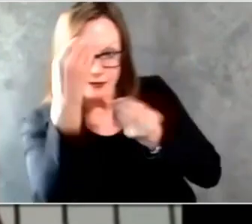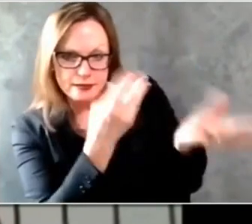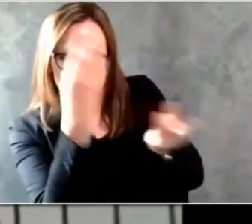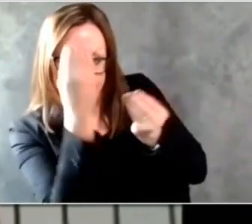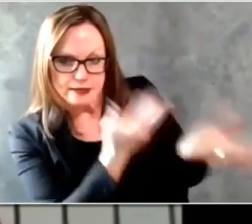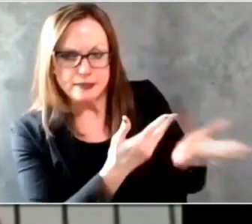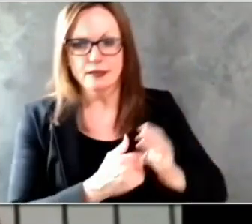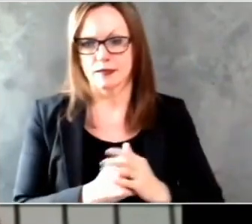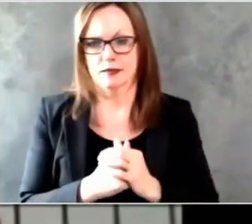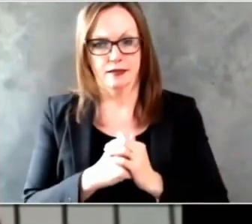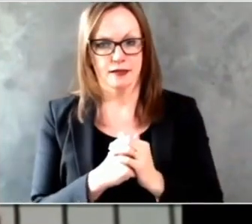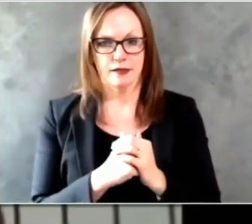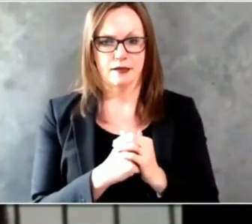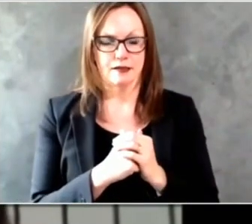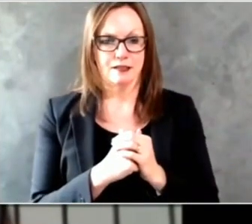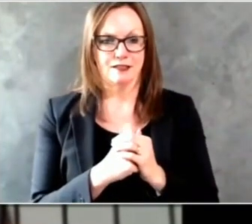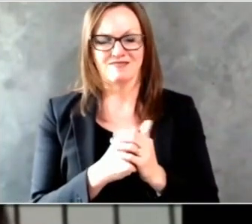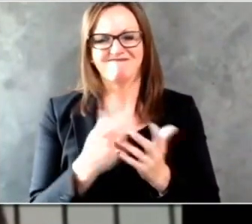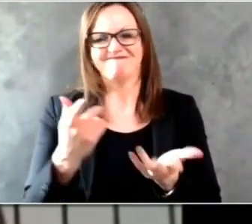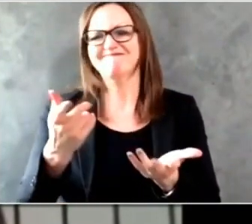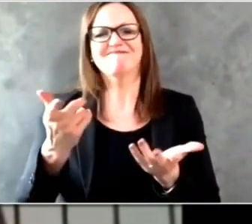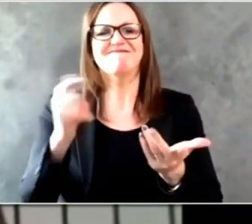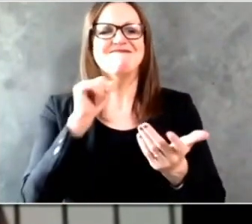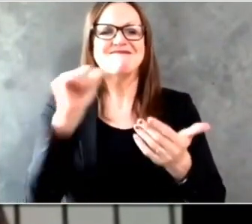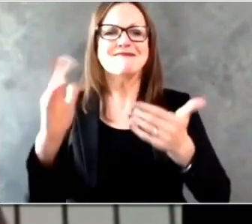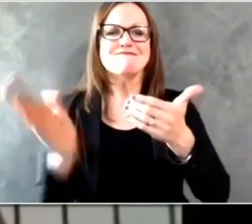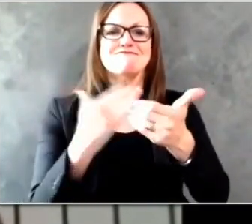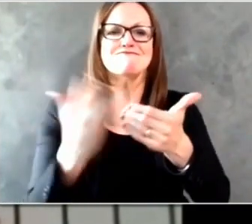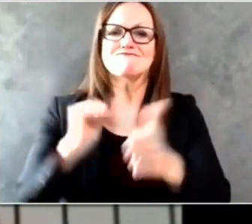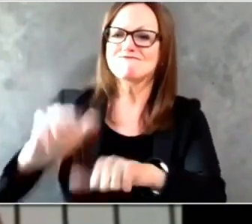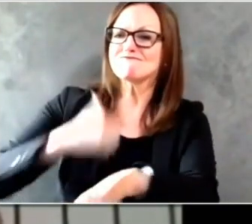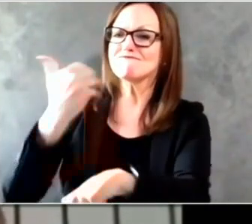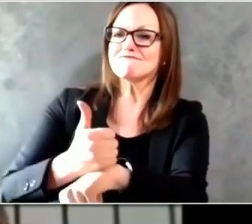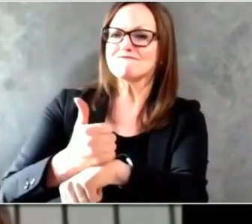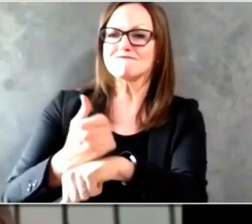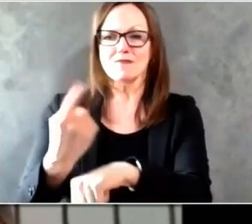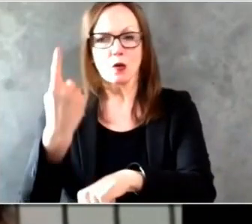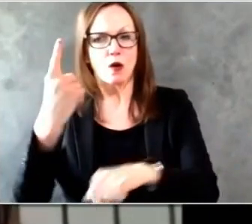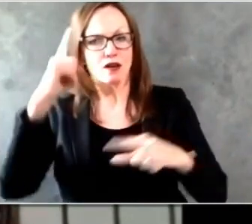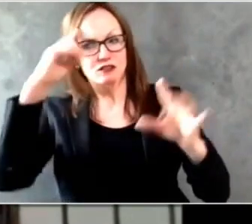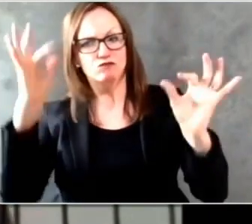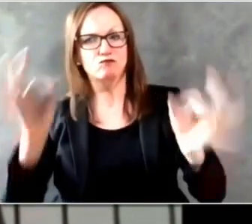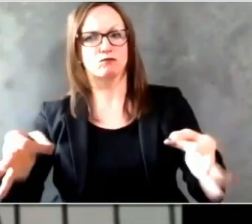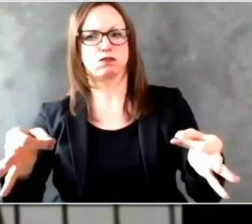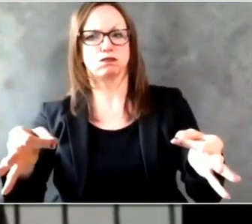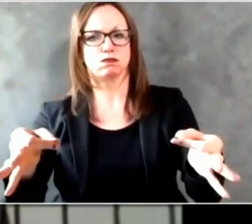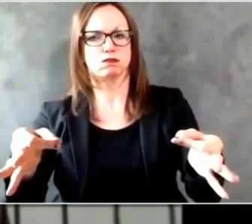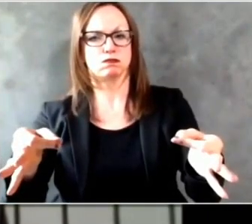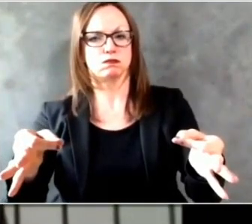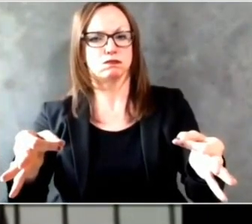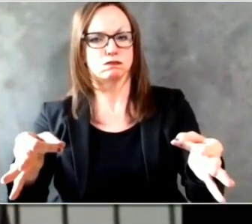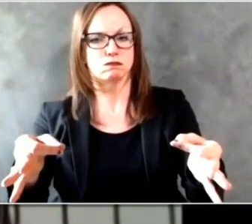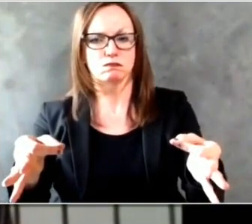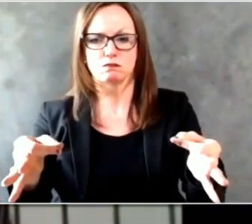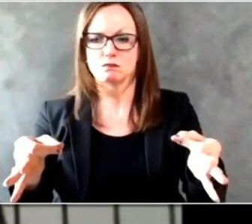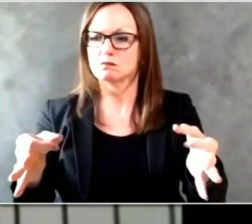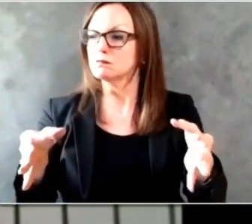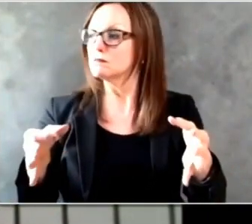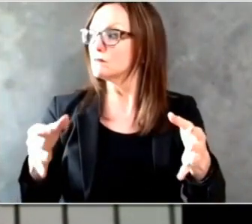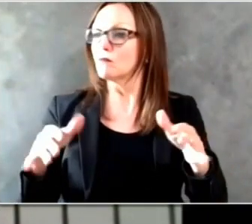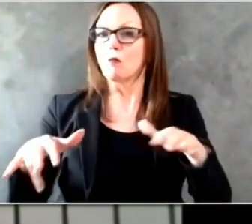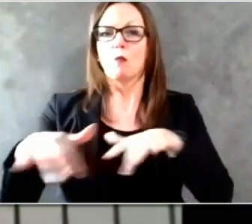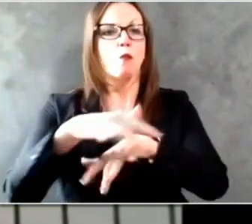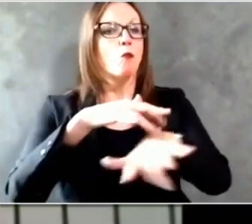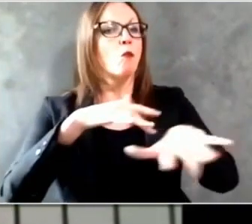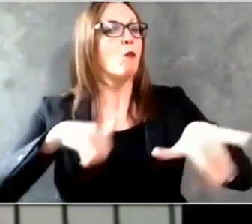entire response, is that you learn as you go. We have no playbook that has been written, you know, for this disease or for